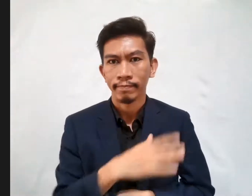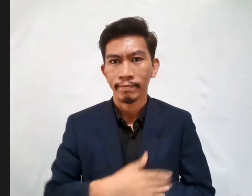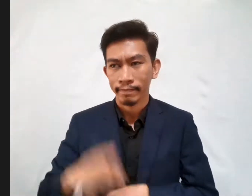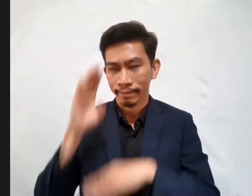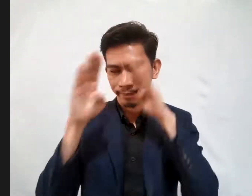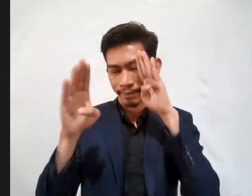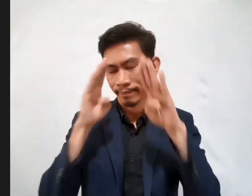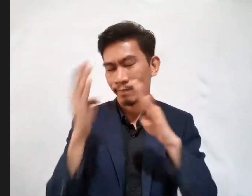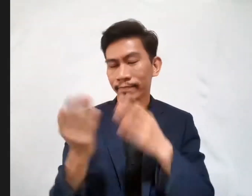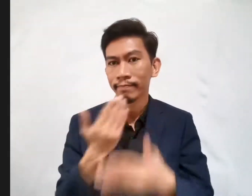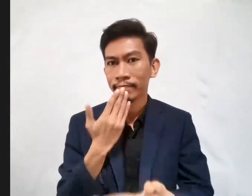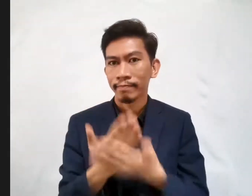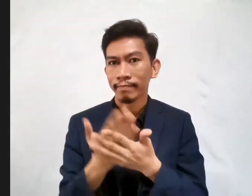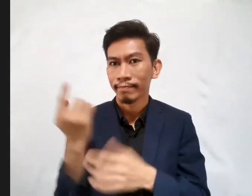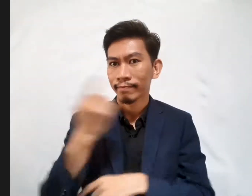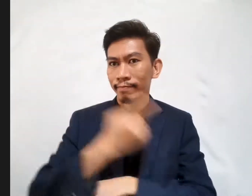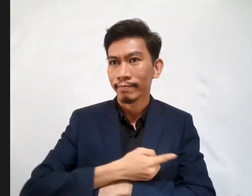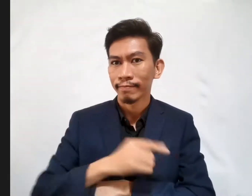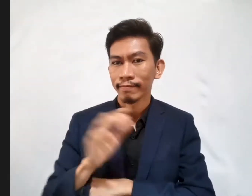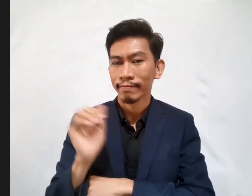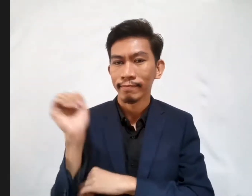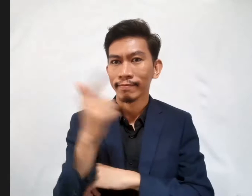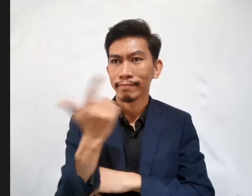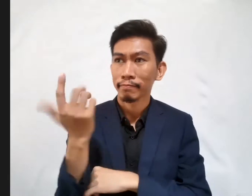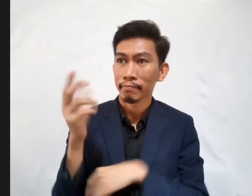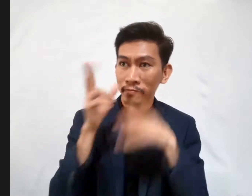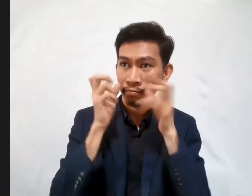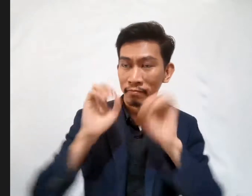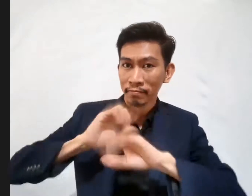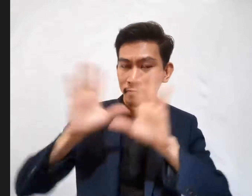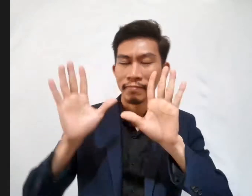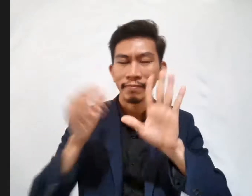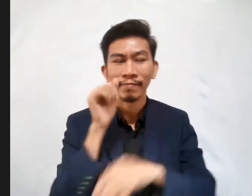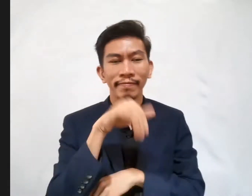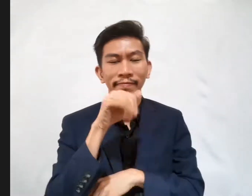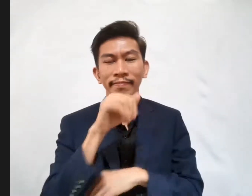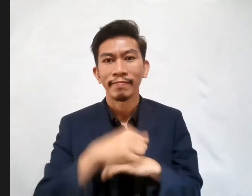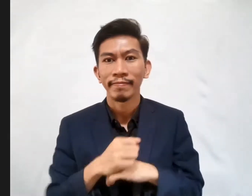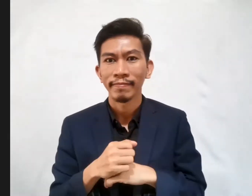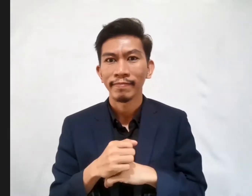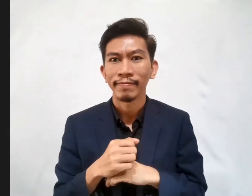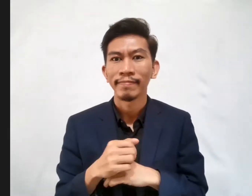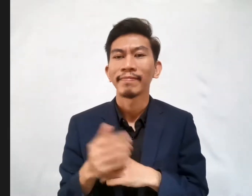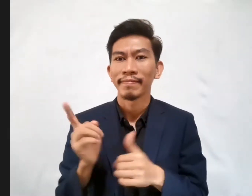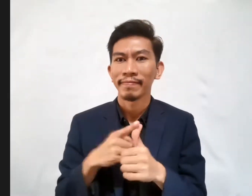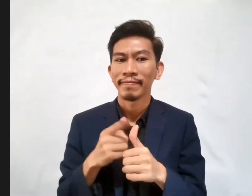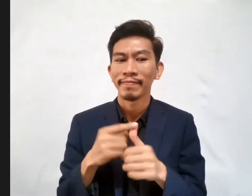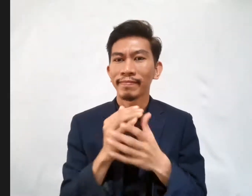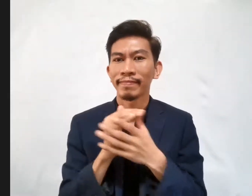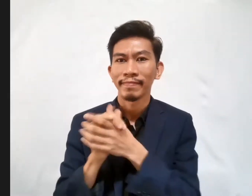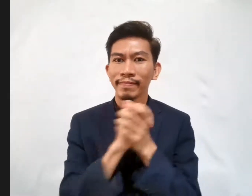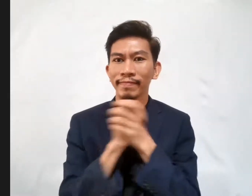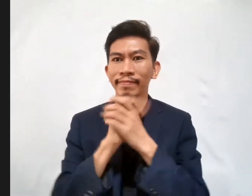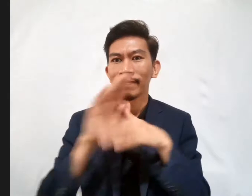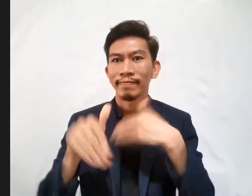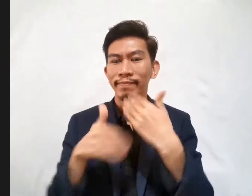good day to everyone. Am I heard? Yes, loud and clear. Thank you very much. First of all, I would like to congratulate all the organizers and all